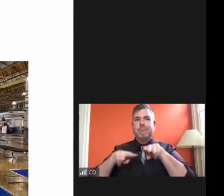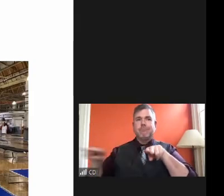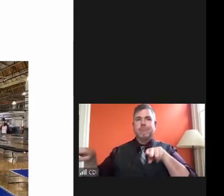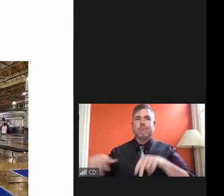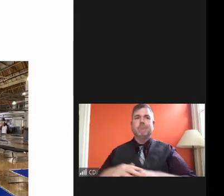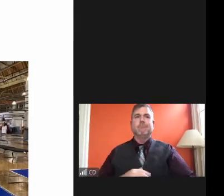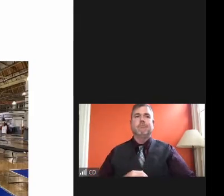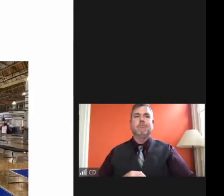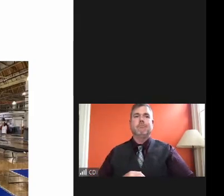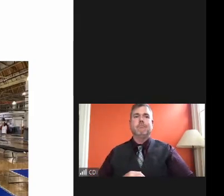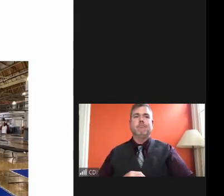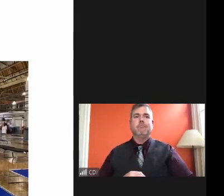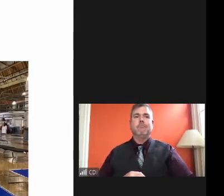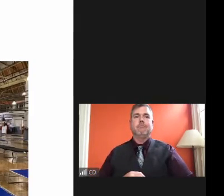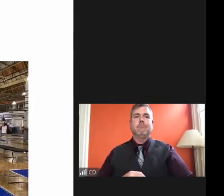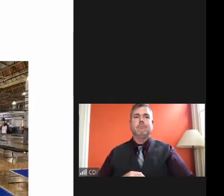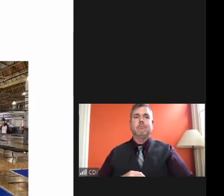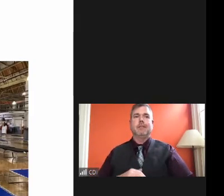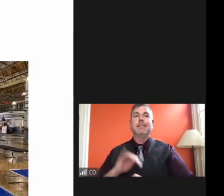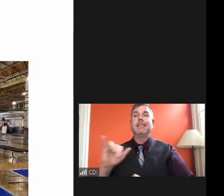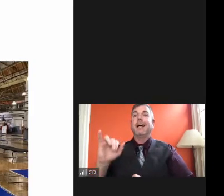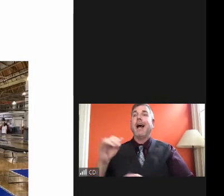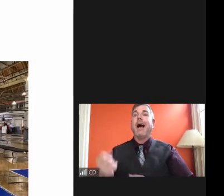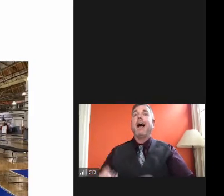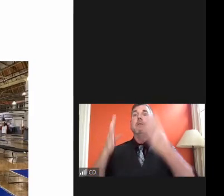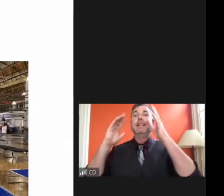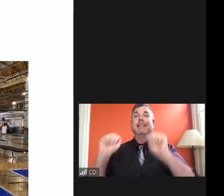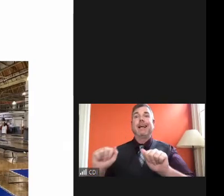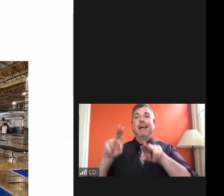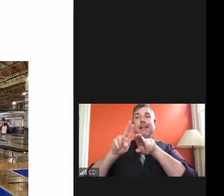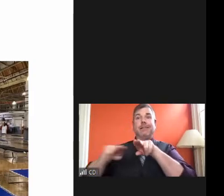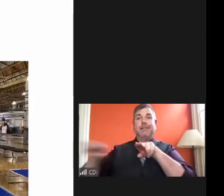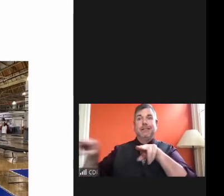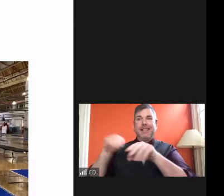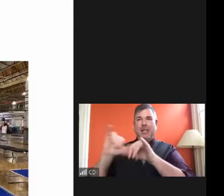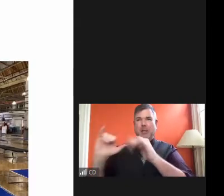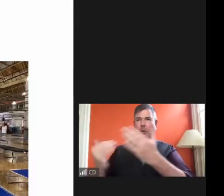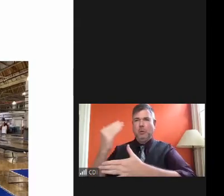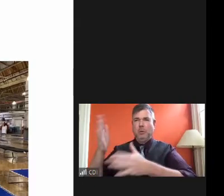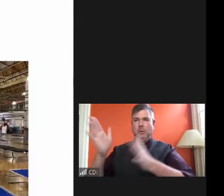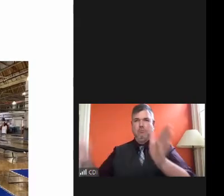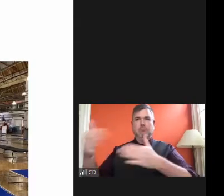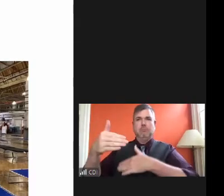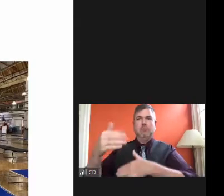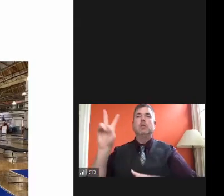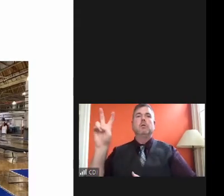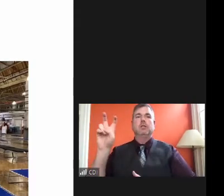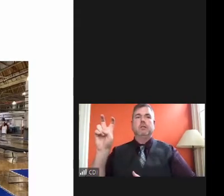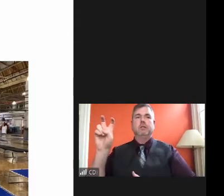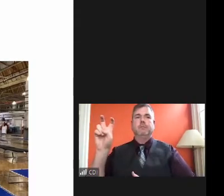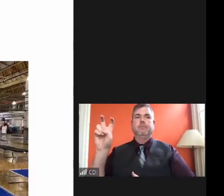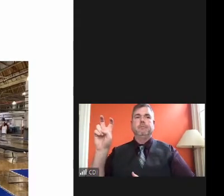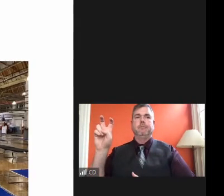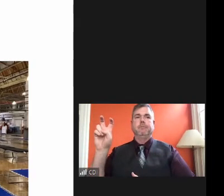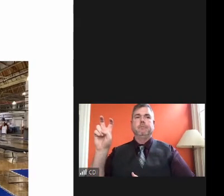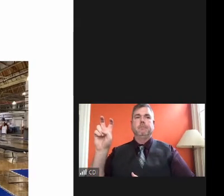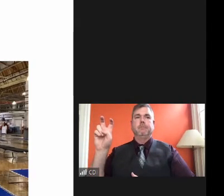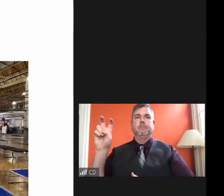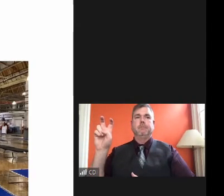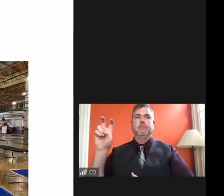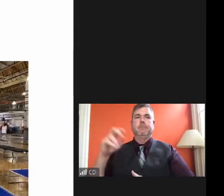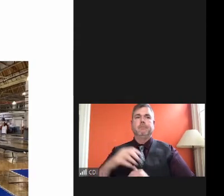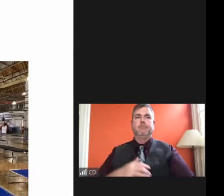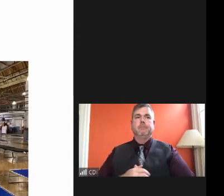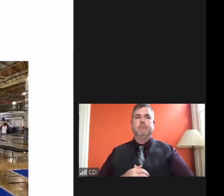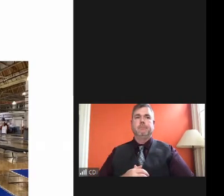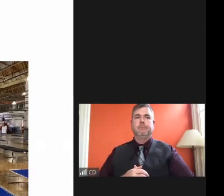closer monitoring. And that will obviously offer them the care that they deserve and need, but also reduce the rate of people who would be needing to come out of